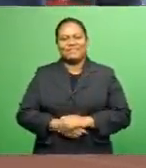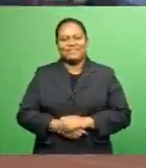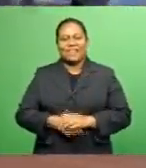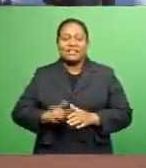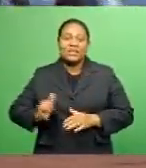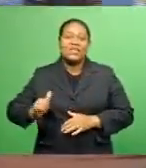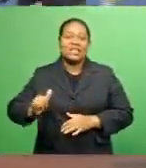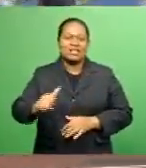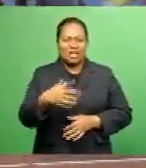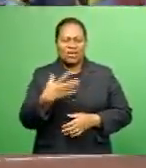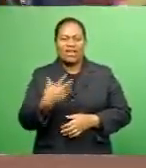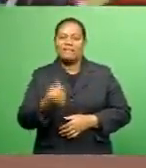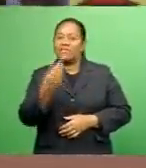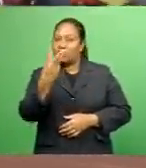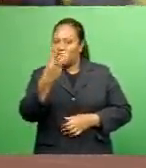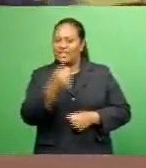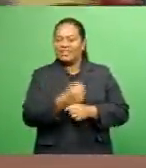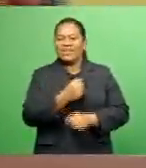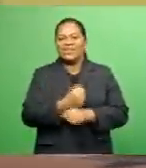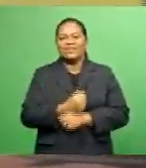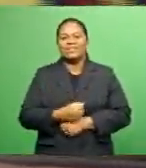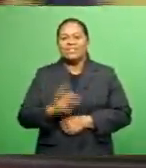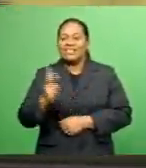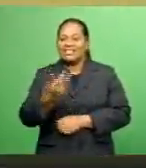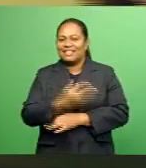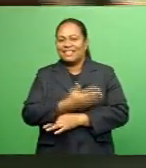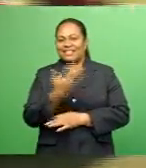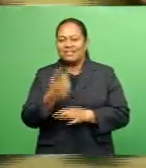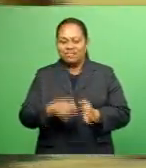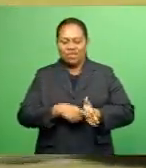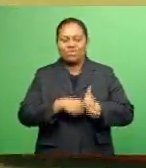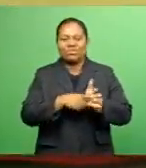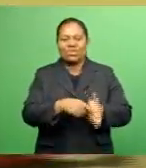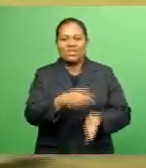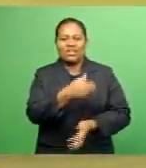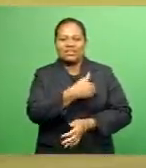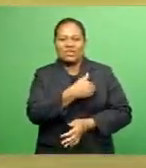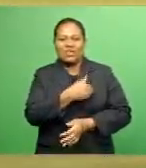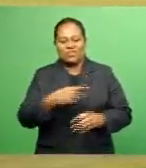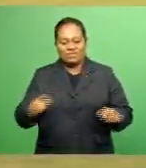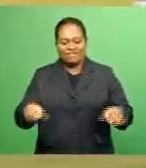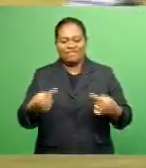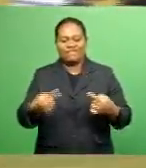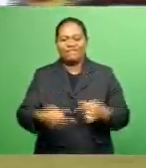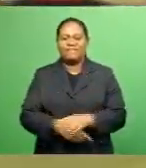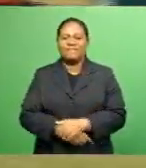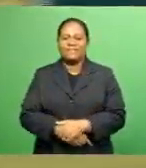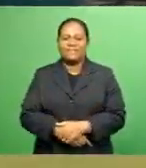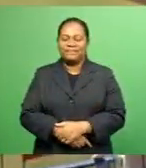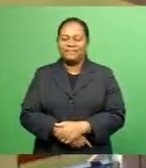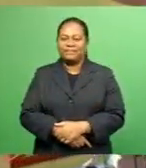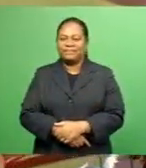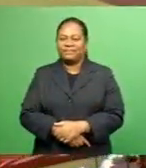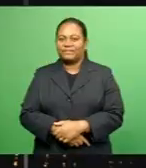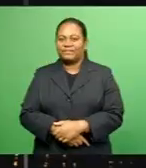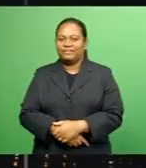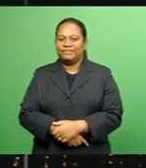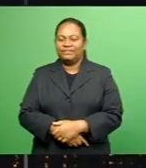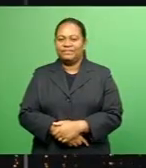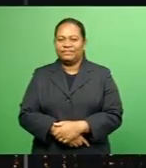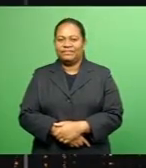managed to secure 3 gold medals in the second day of the Lotoka Zone competition. Venina Rakautonga, FBC